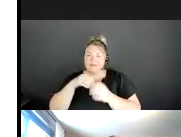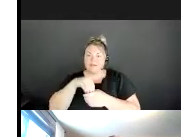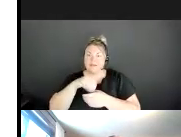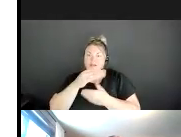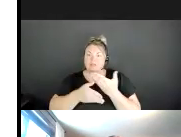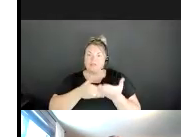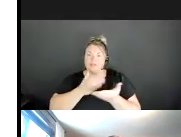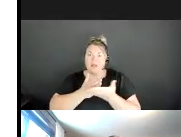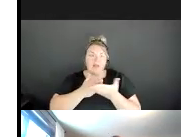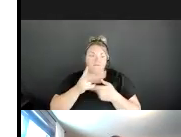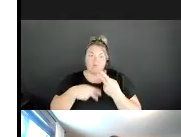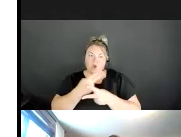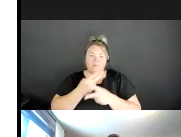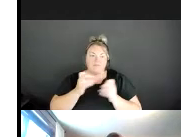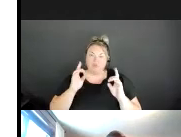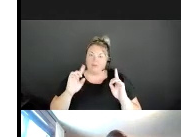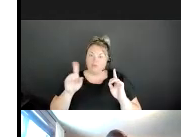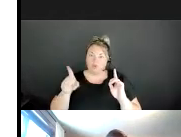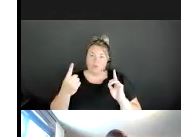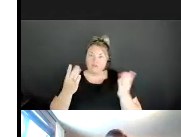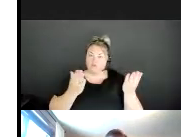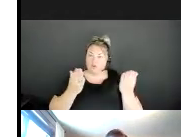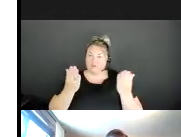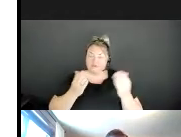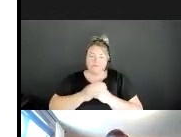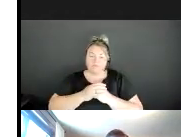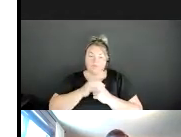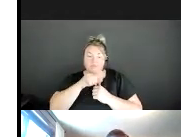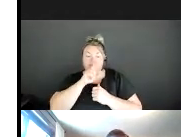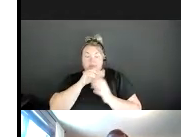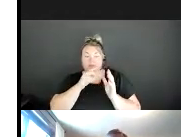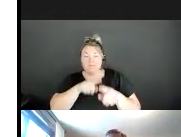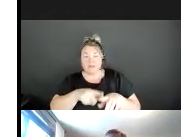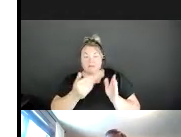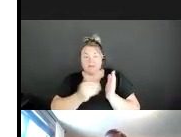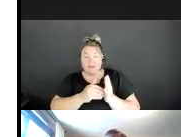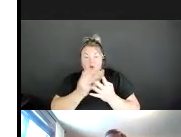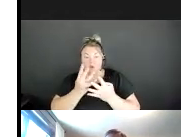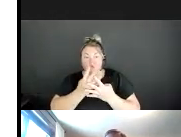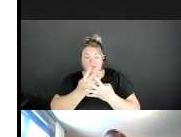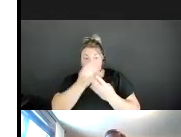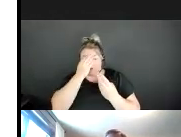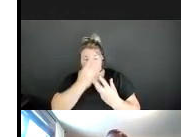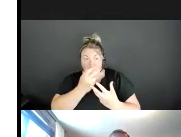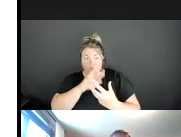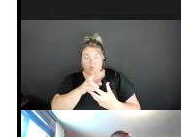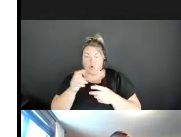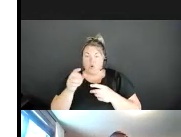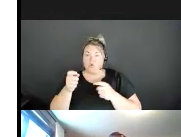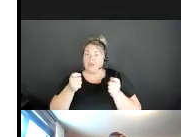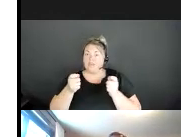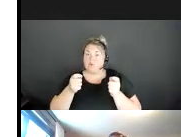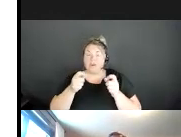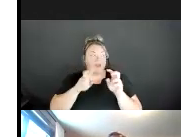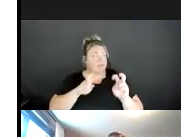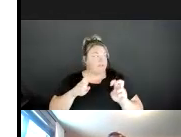form of education-only services. So this is based again on screening information or regulatory assessment